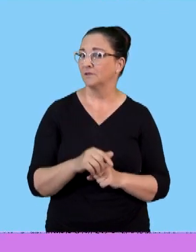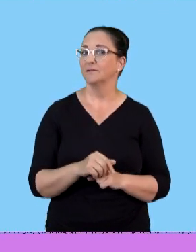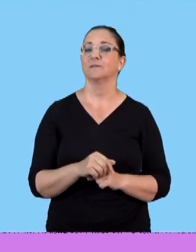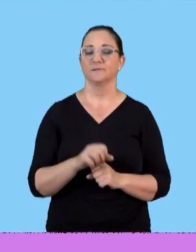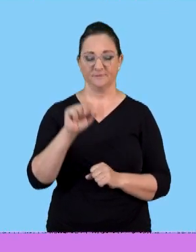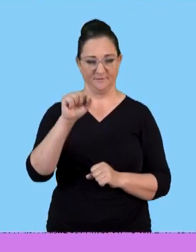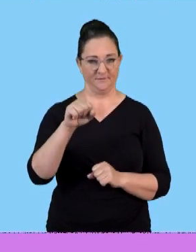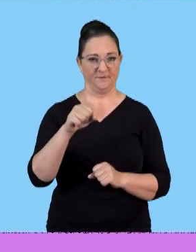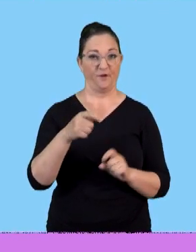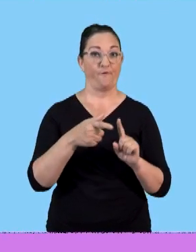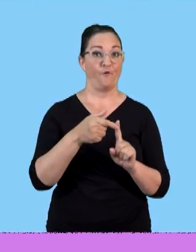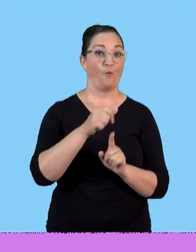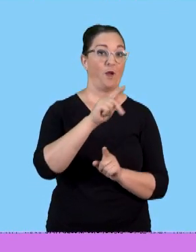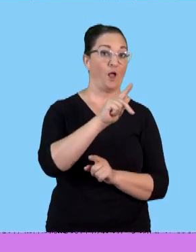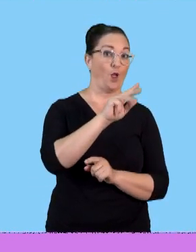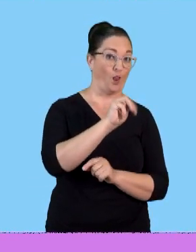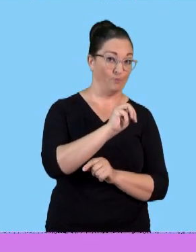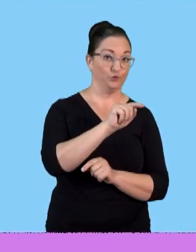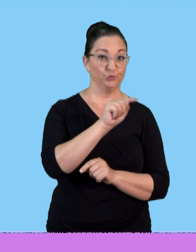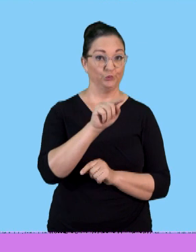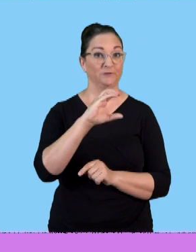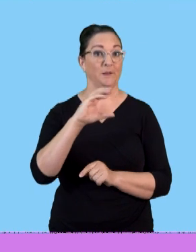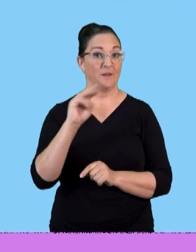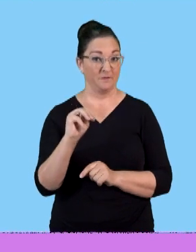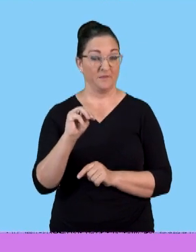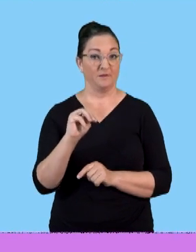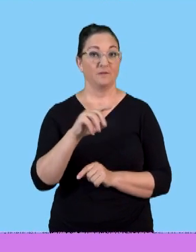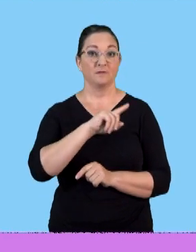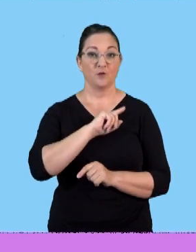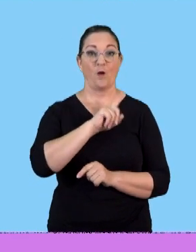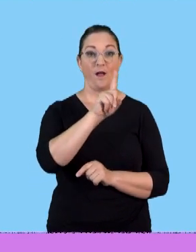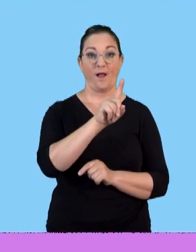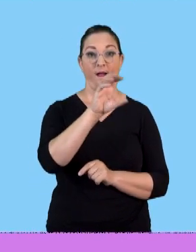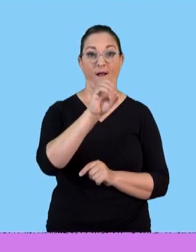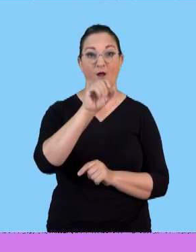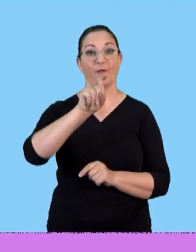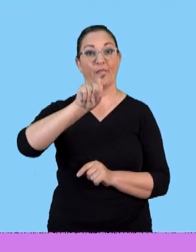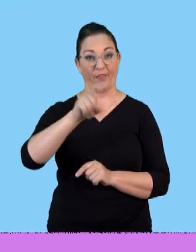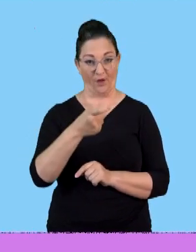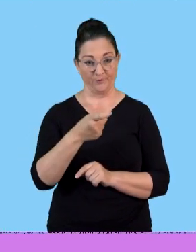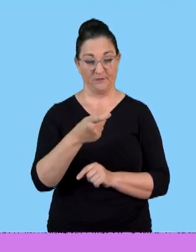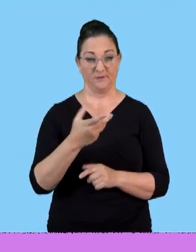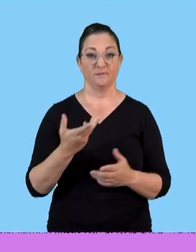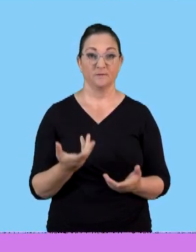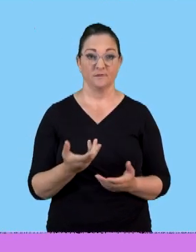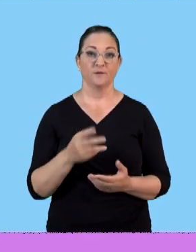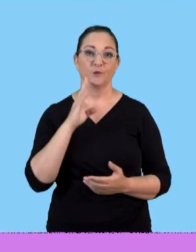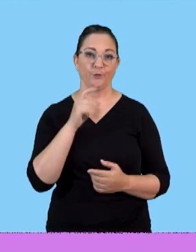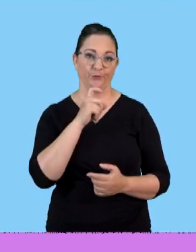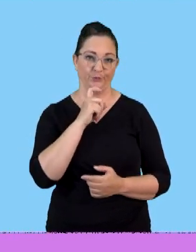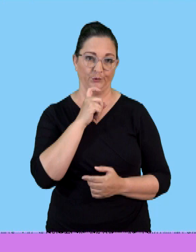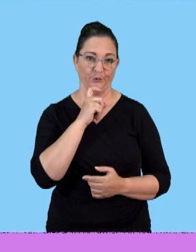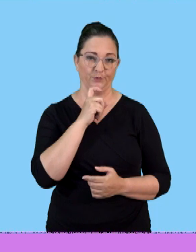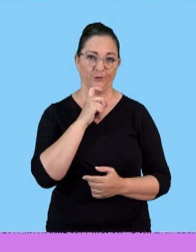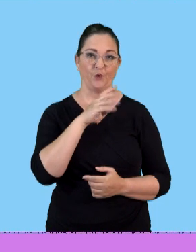with? Yes, remember, from kilometers to centimeters now, 100,000 is our factor that we will